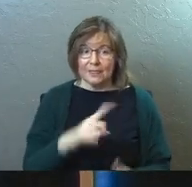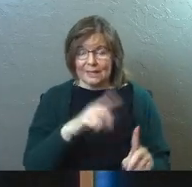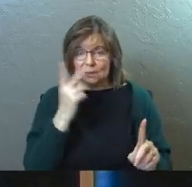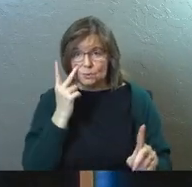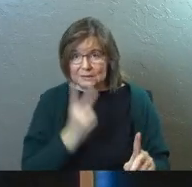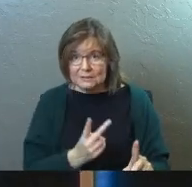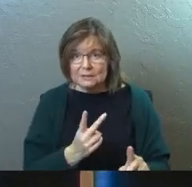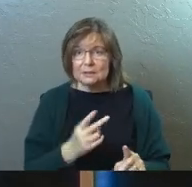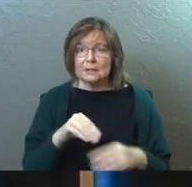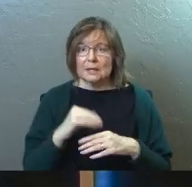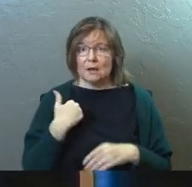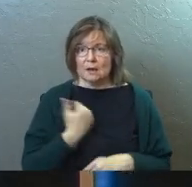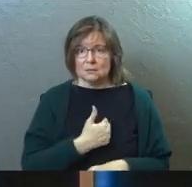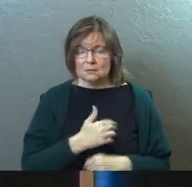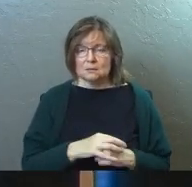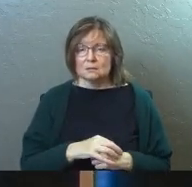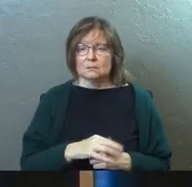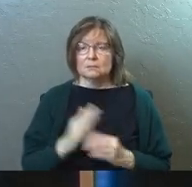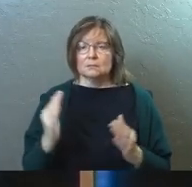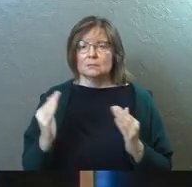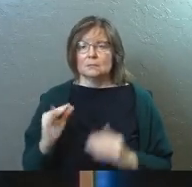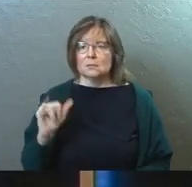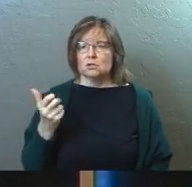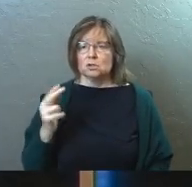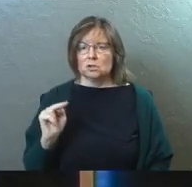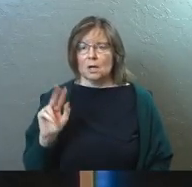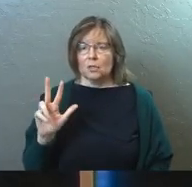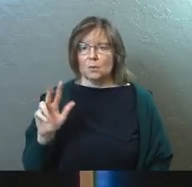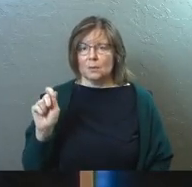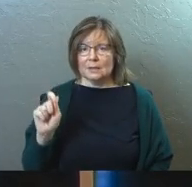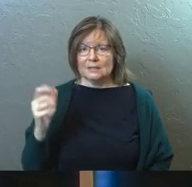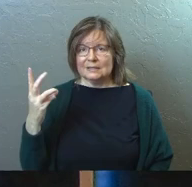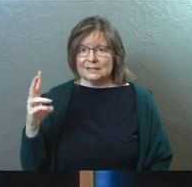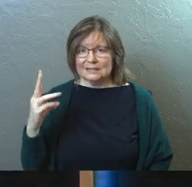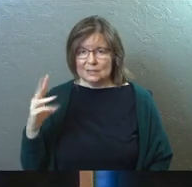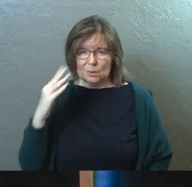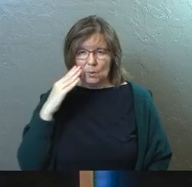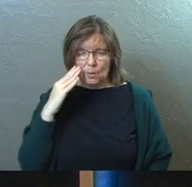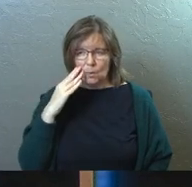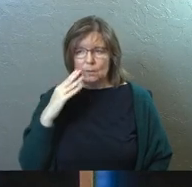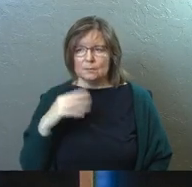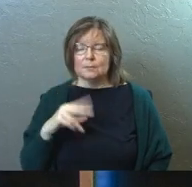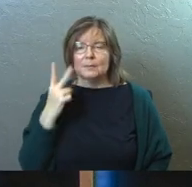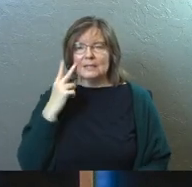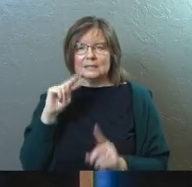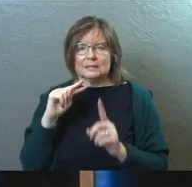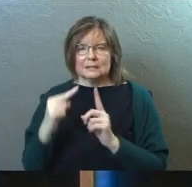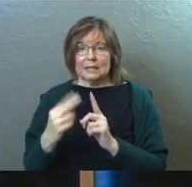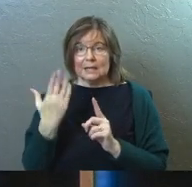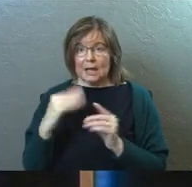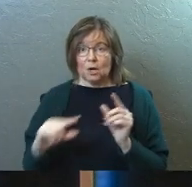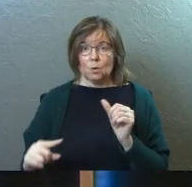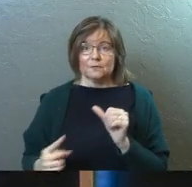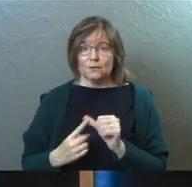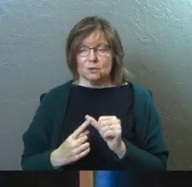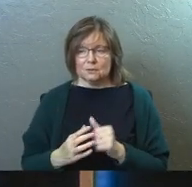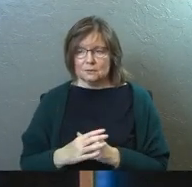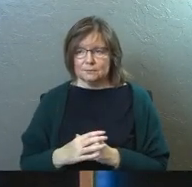need to see it in us. John 3:16. You guys all know this one, but see it this way. God goes